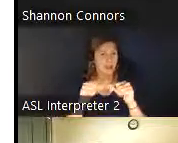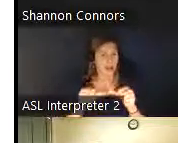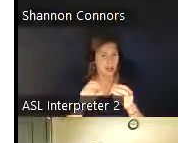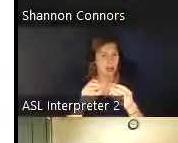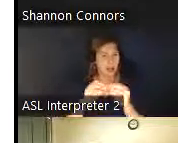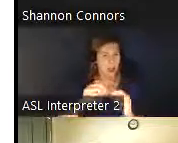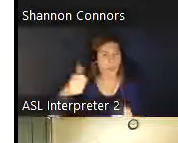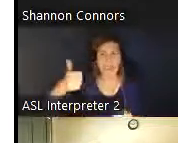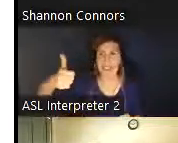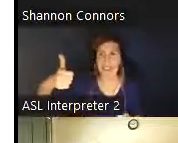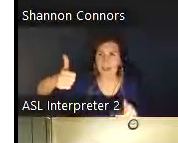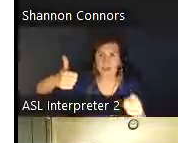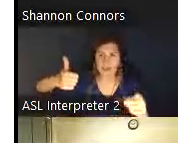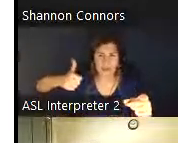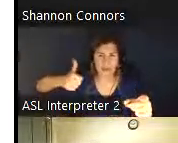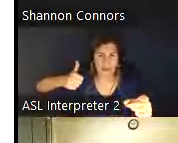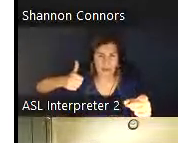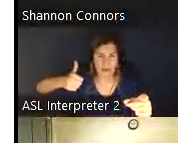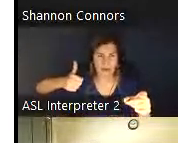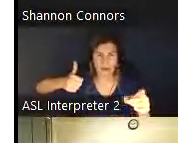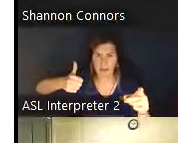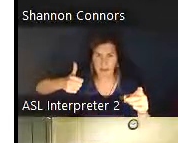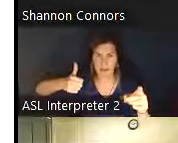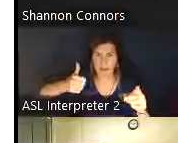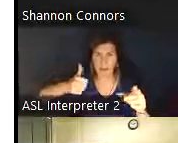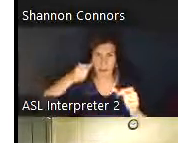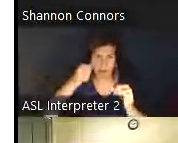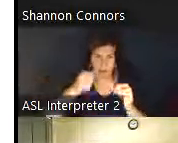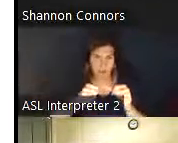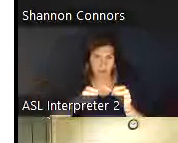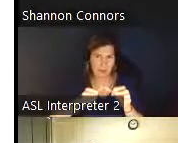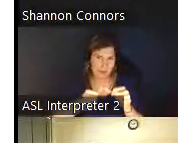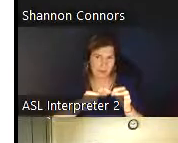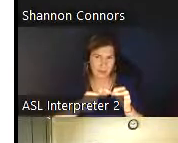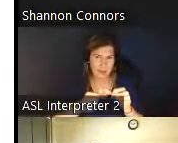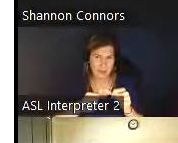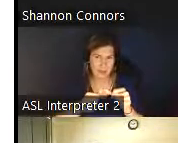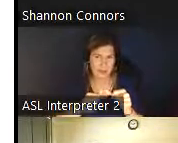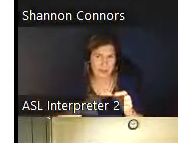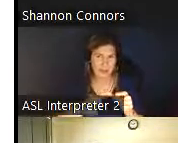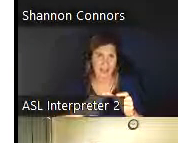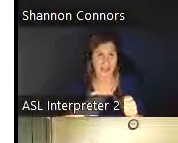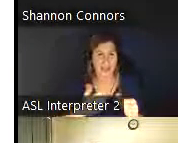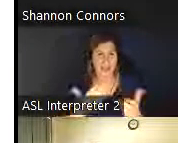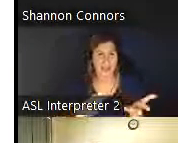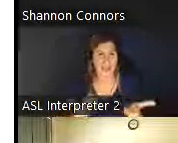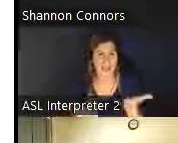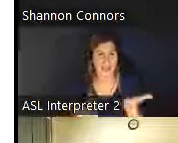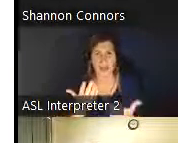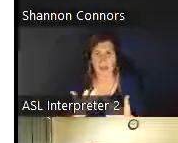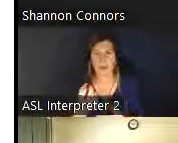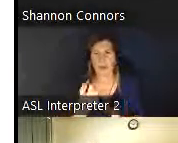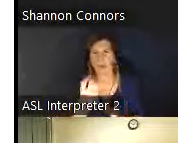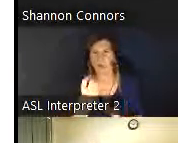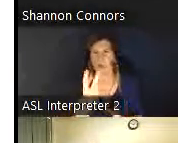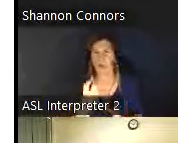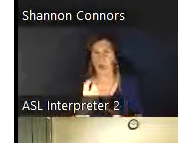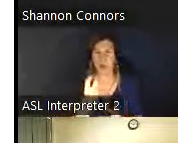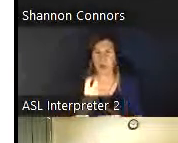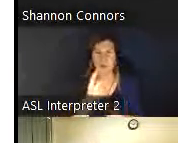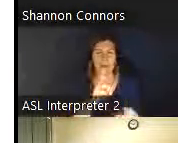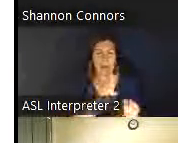Within that strategy, I mentioned all the hammers in the hardware store. There's something like a dozen specific